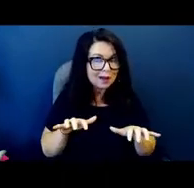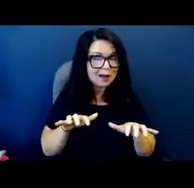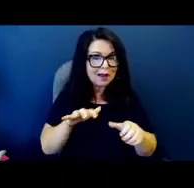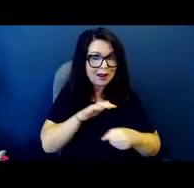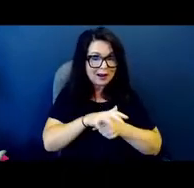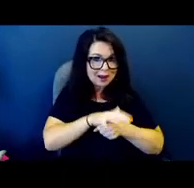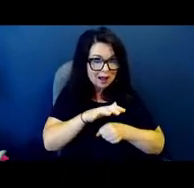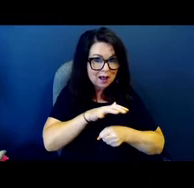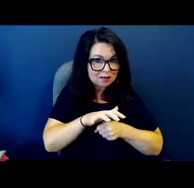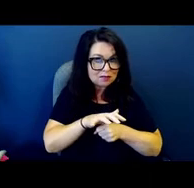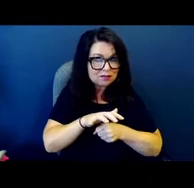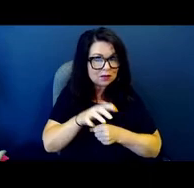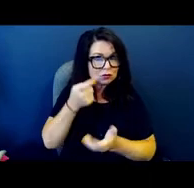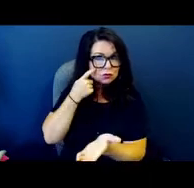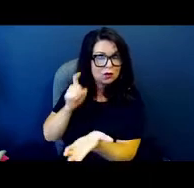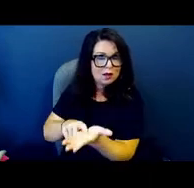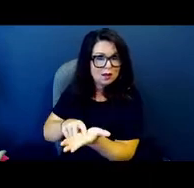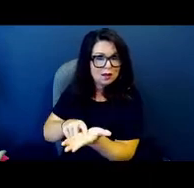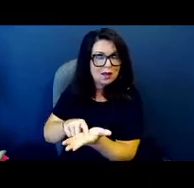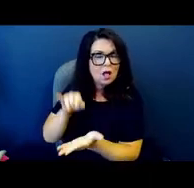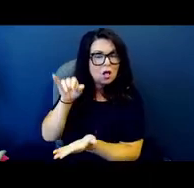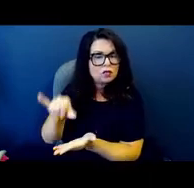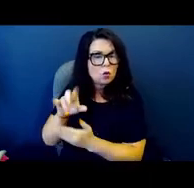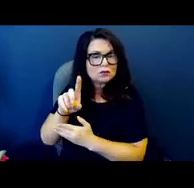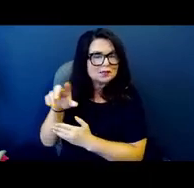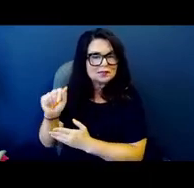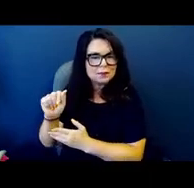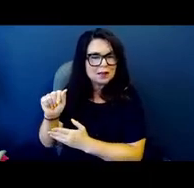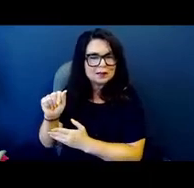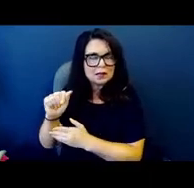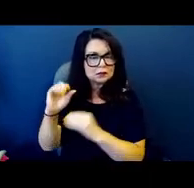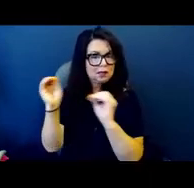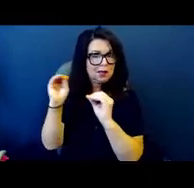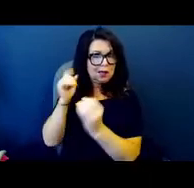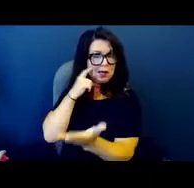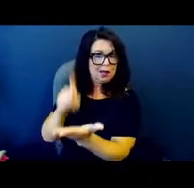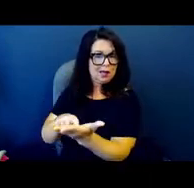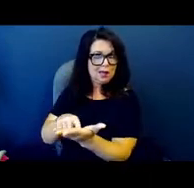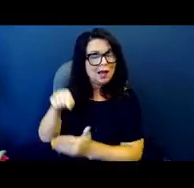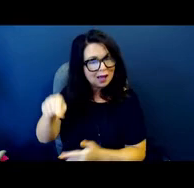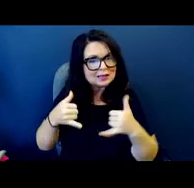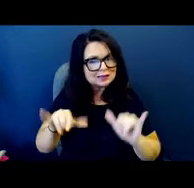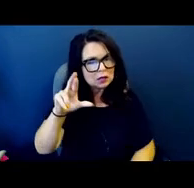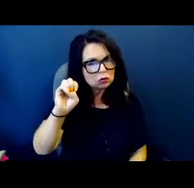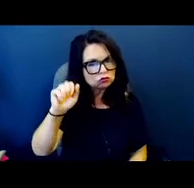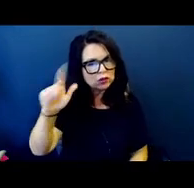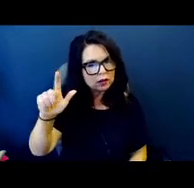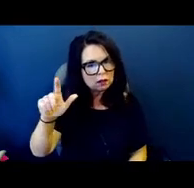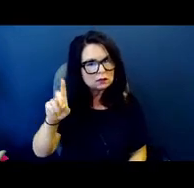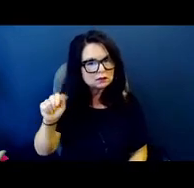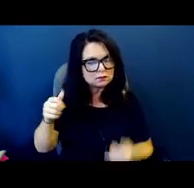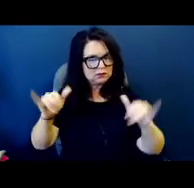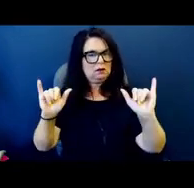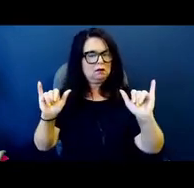indivisible disabilities are real too. I think we need to do a lot of work